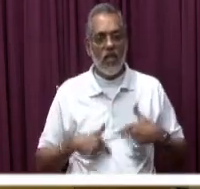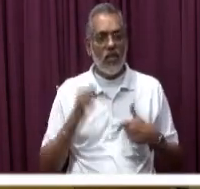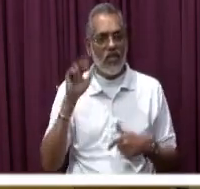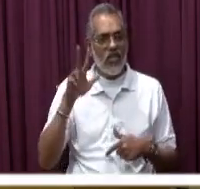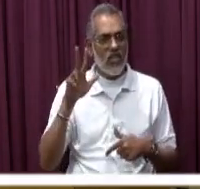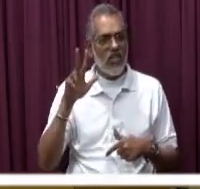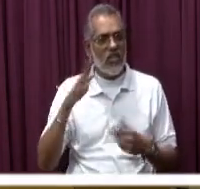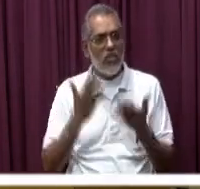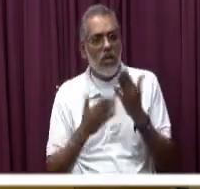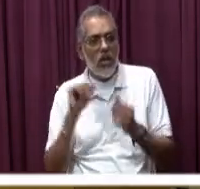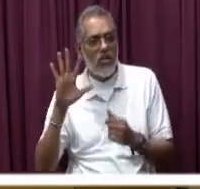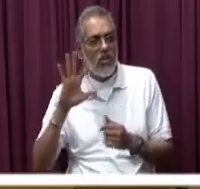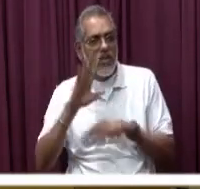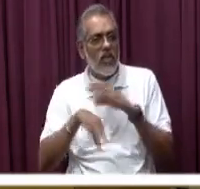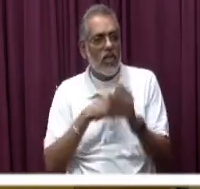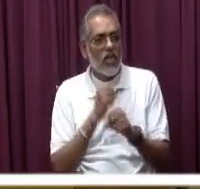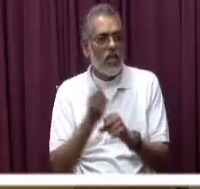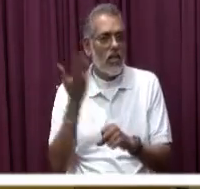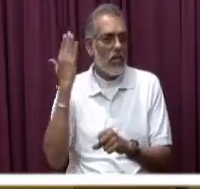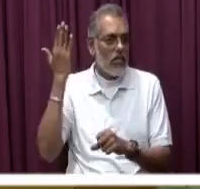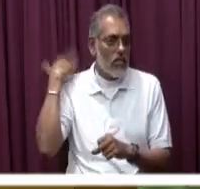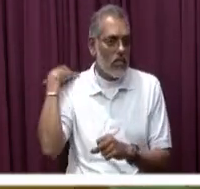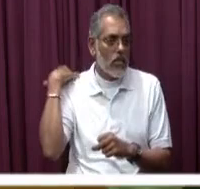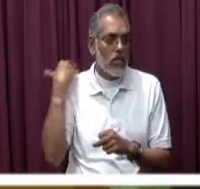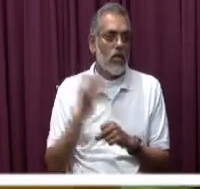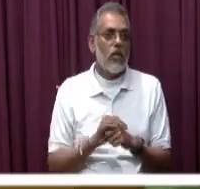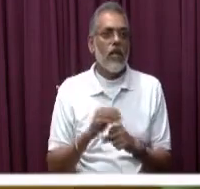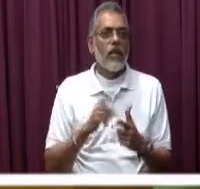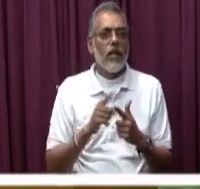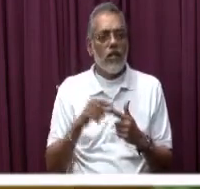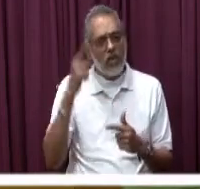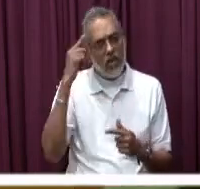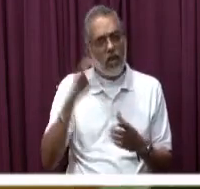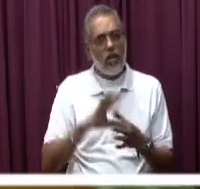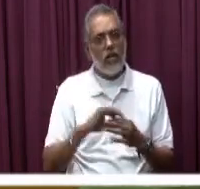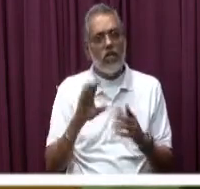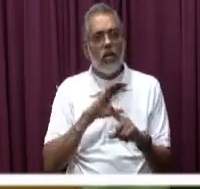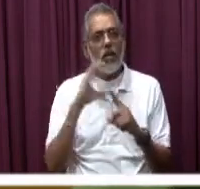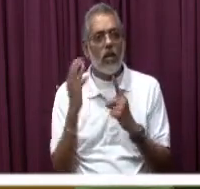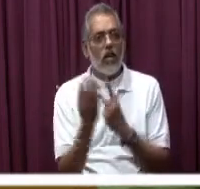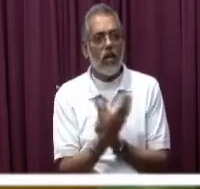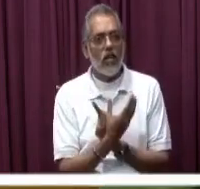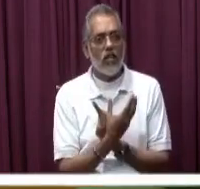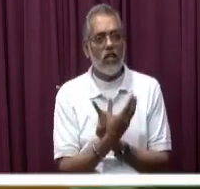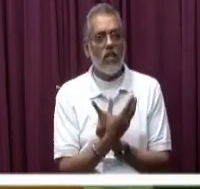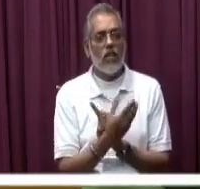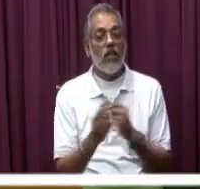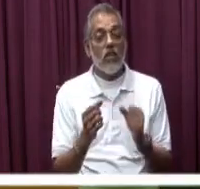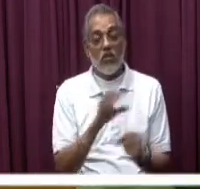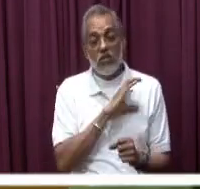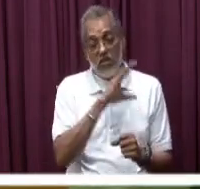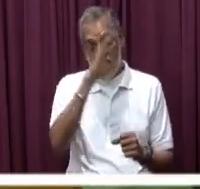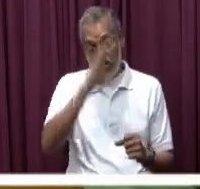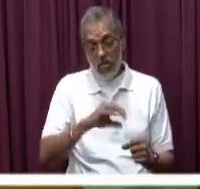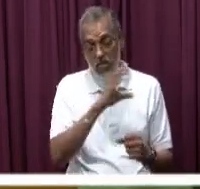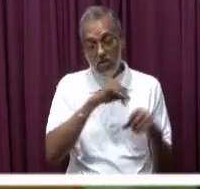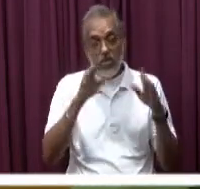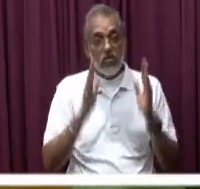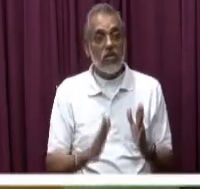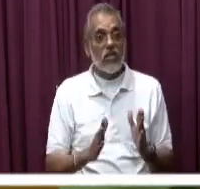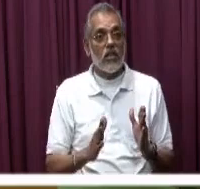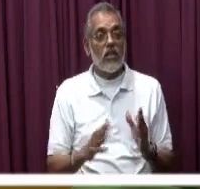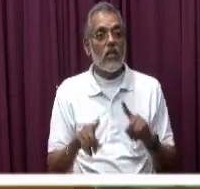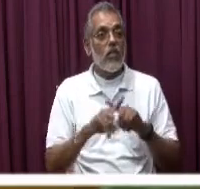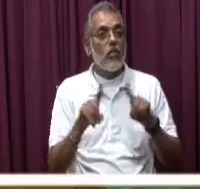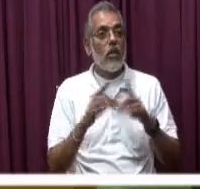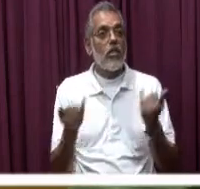50 years ago where we had the illusion that we were living in a culture that was basically Christian, we're living in a time